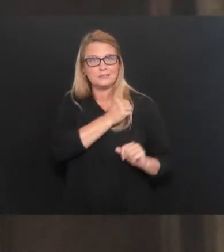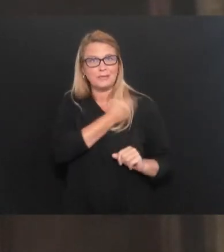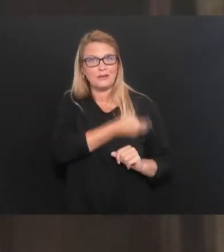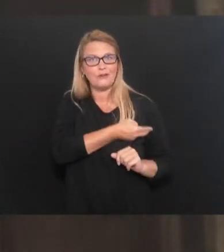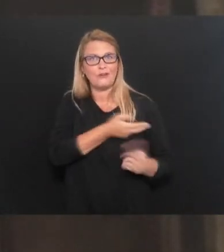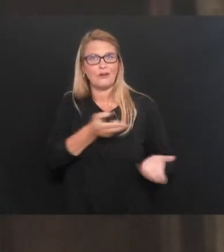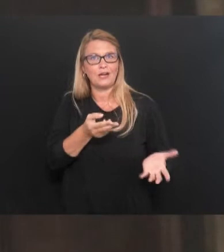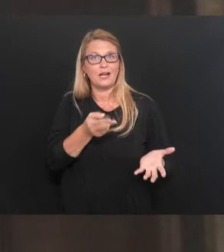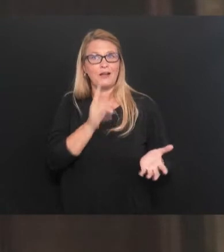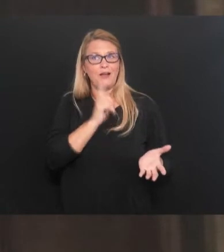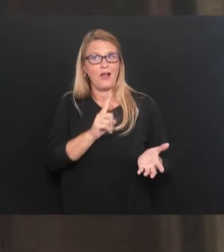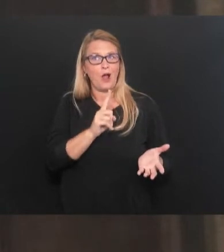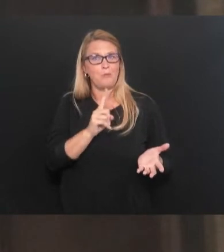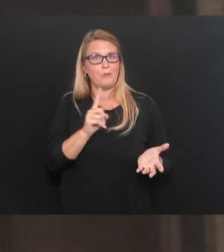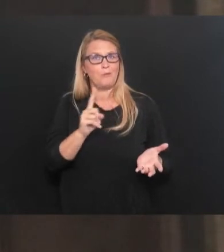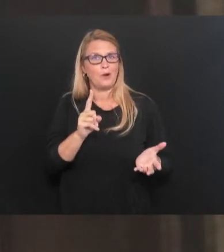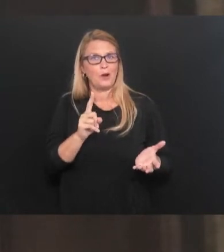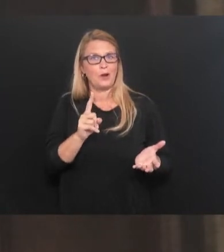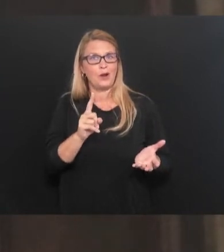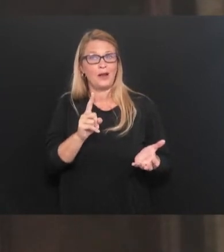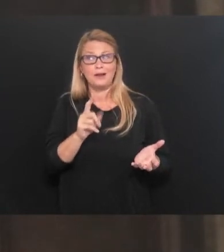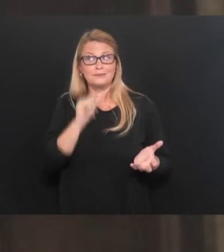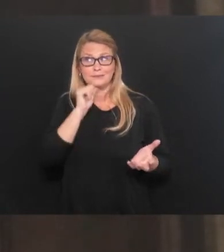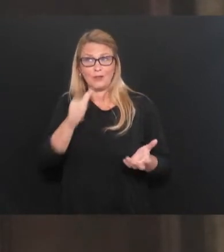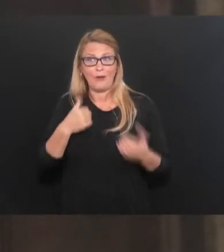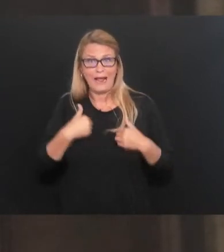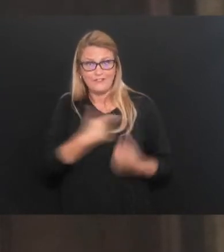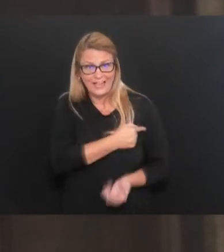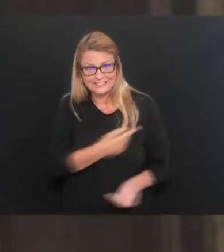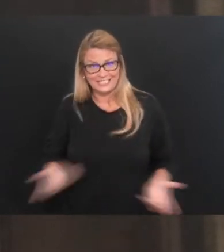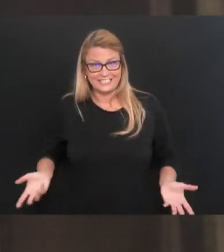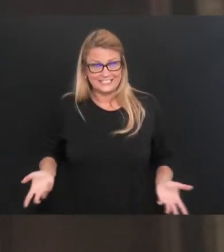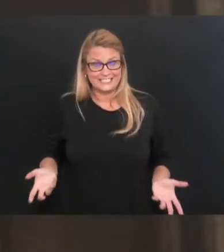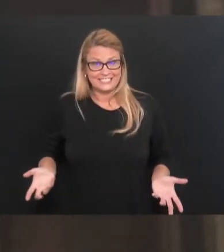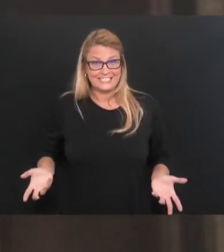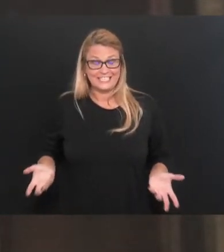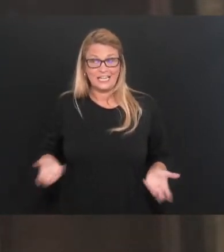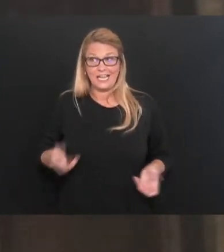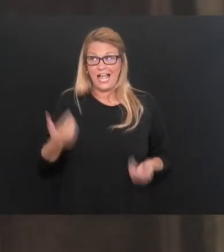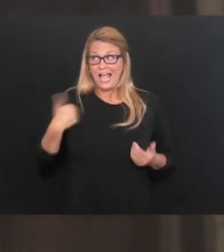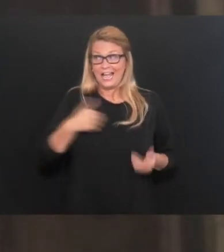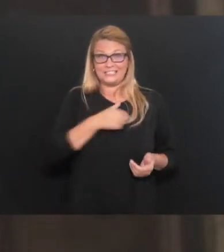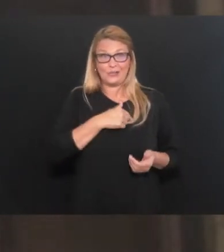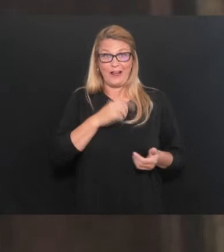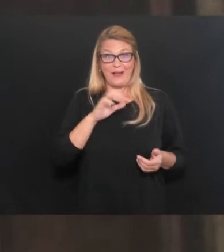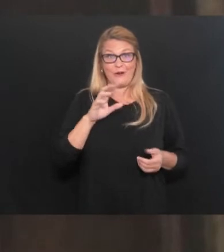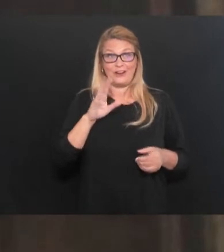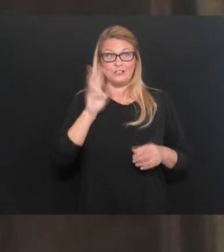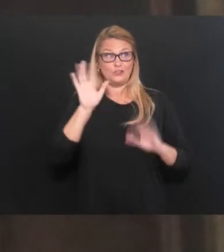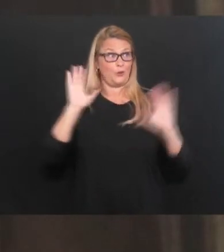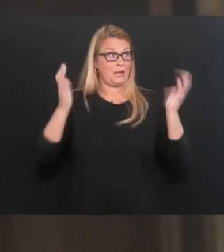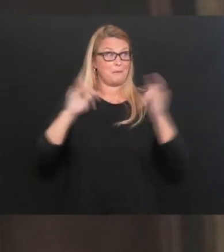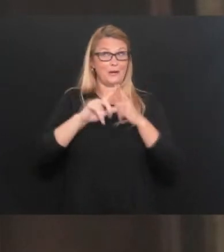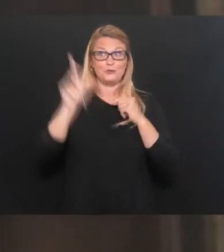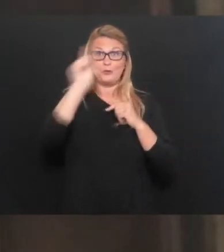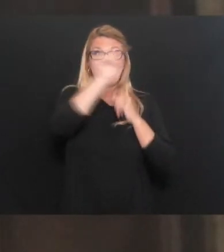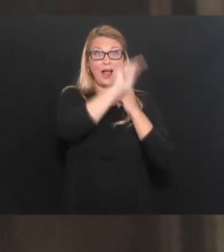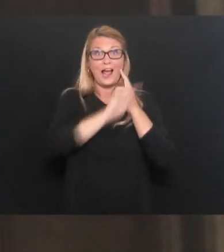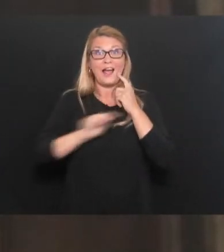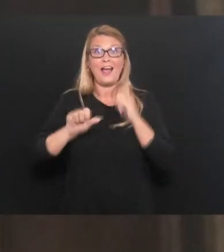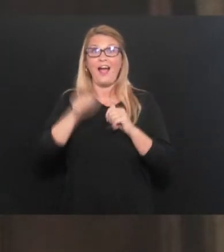are almost all unvaccinated, between 80 and 98% in our hospitals. And if you look around the country, it's